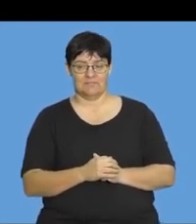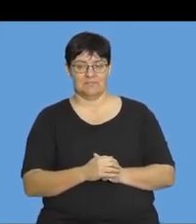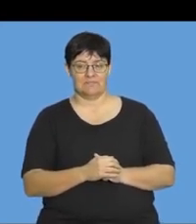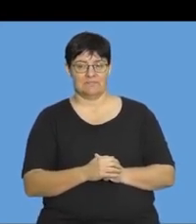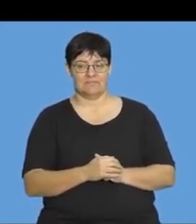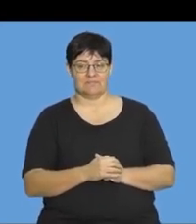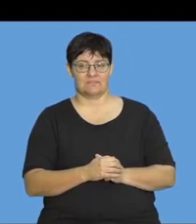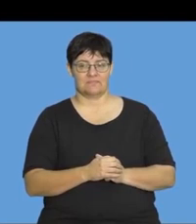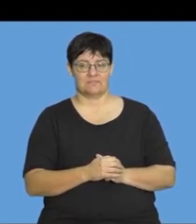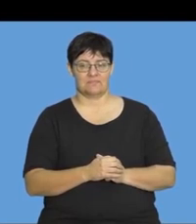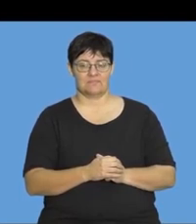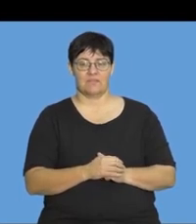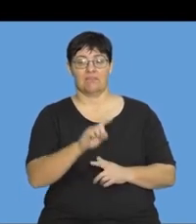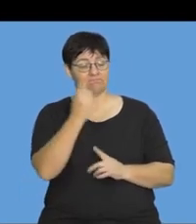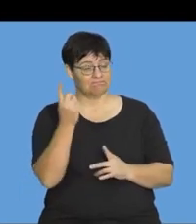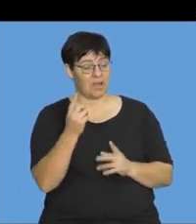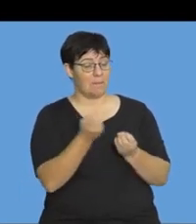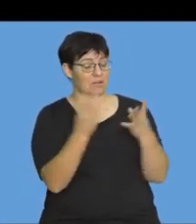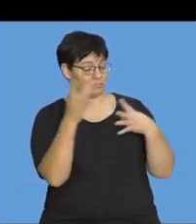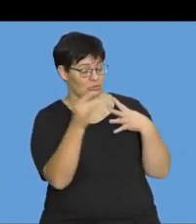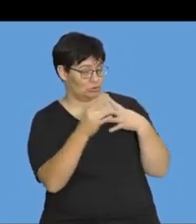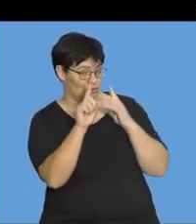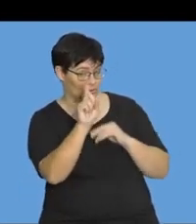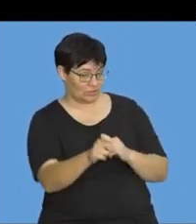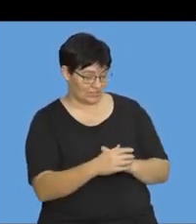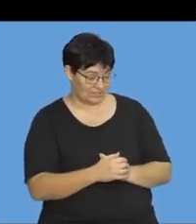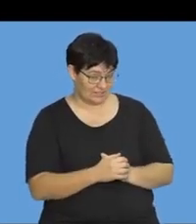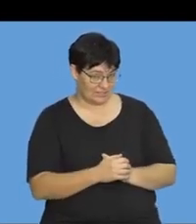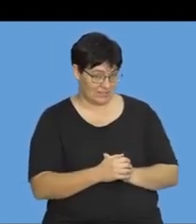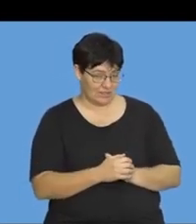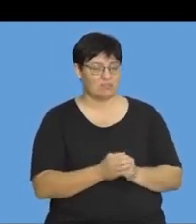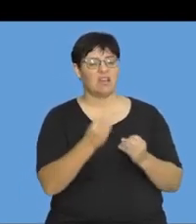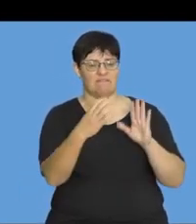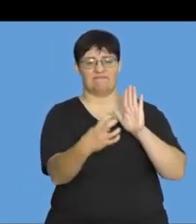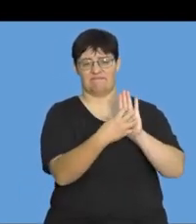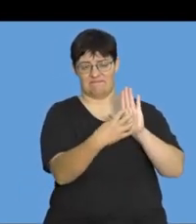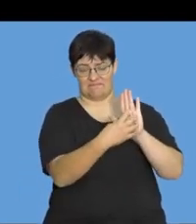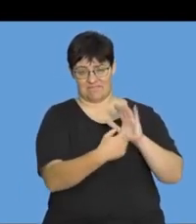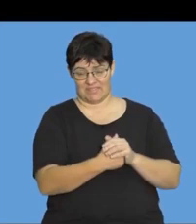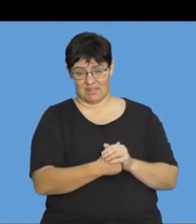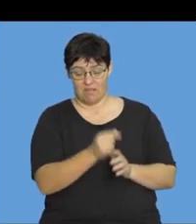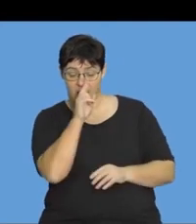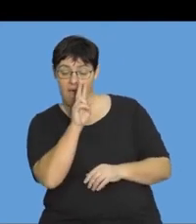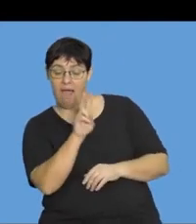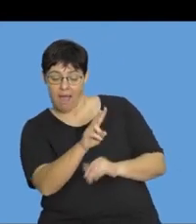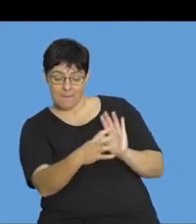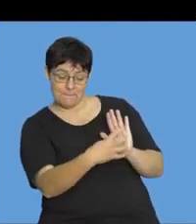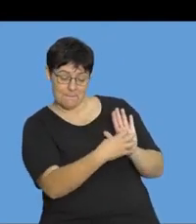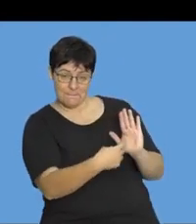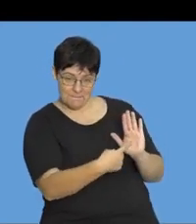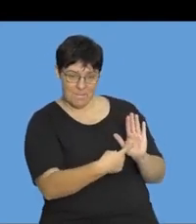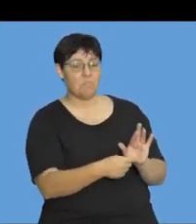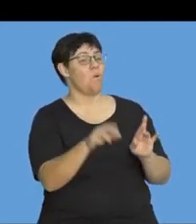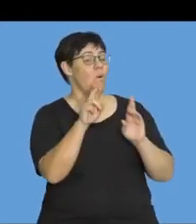Okay, another multiple choice question, but just giving you a diagram. As soon as you see the diagram, I'm